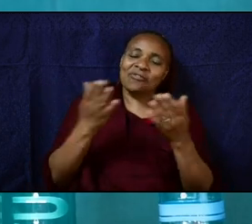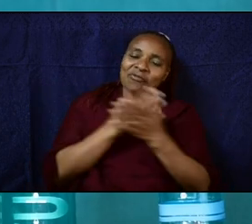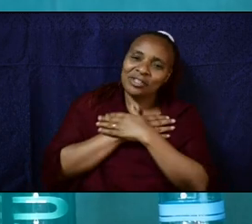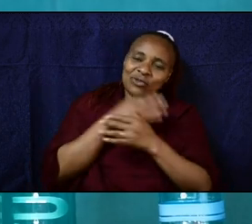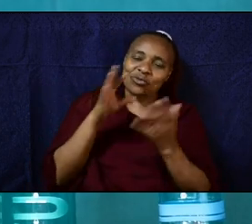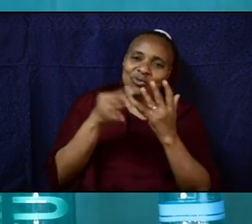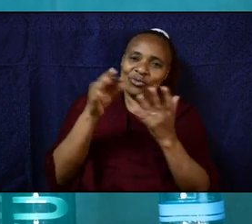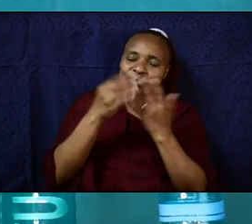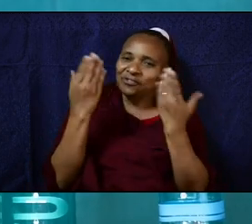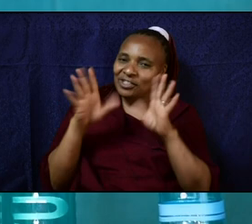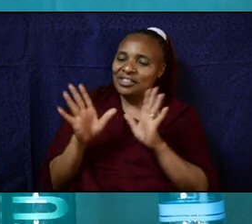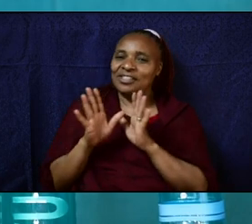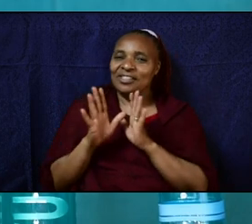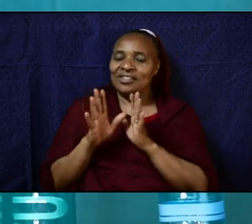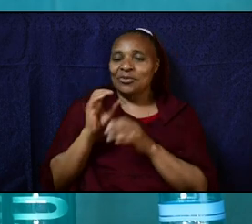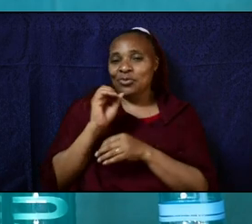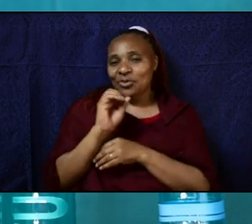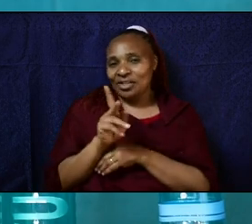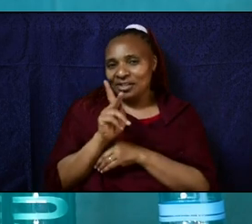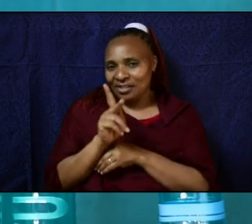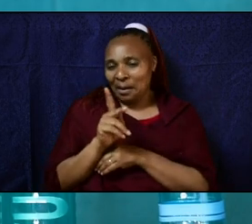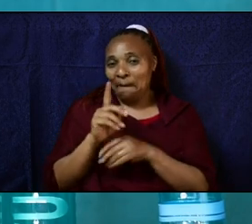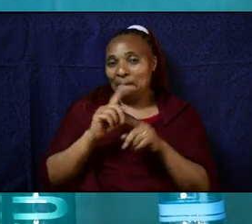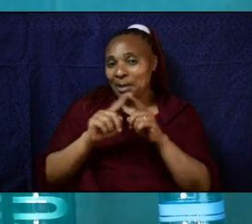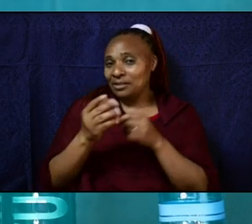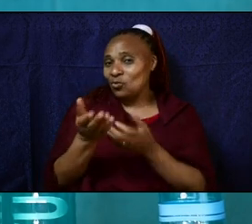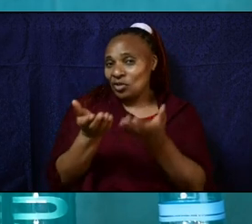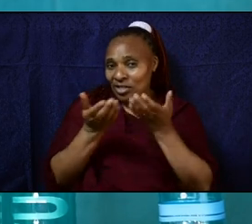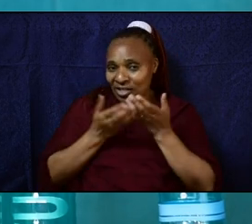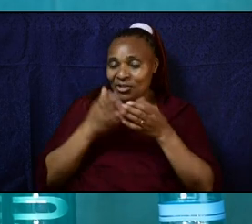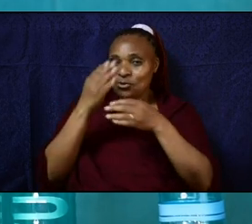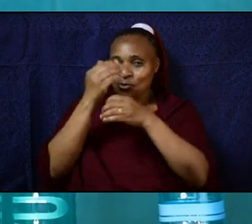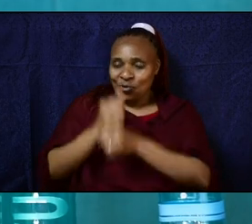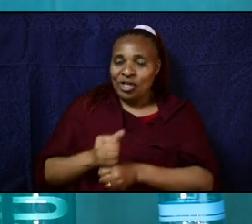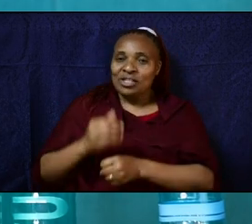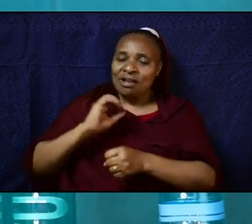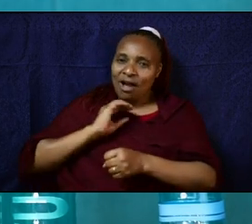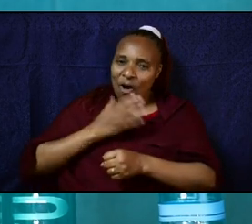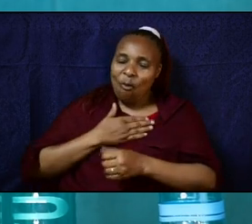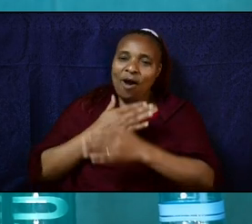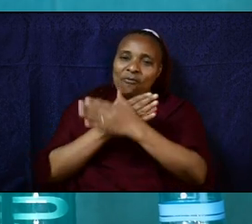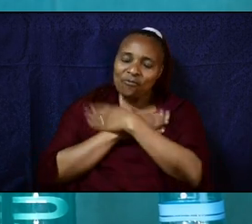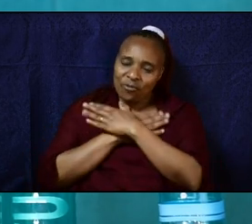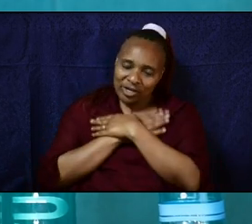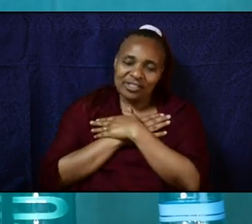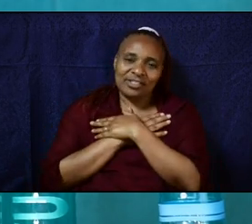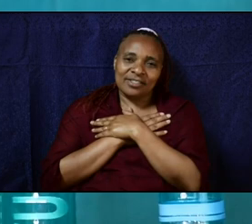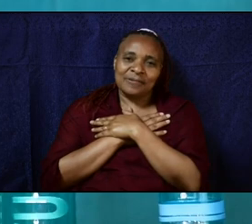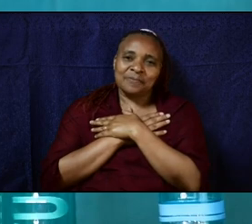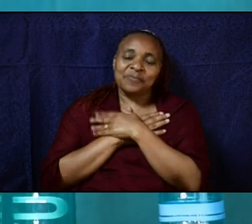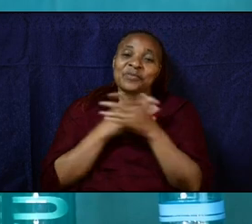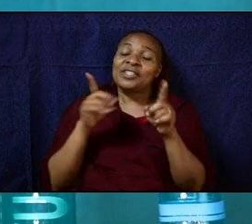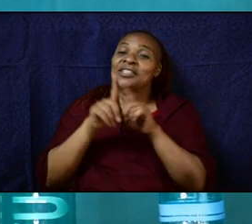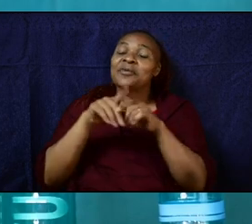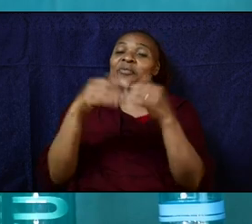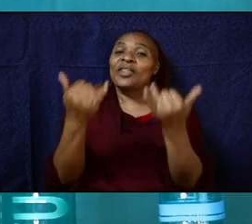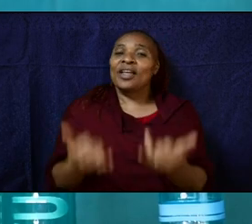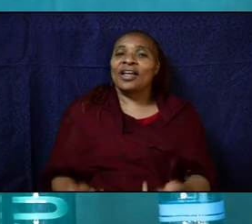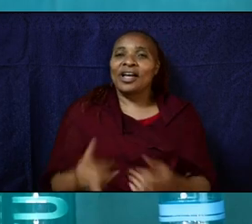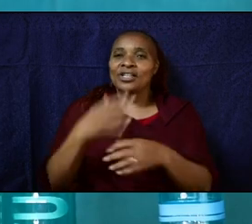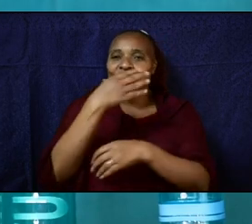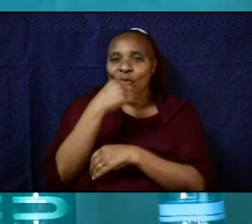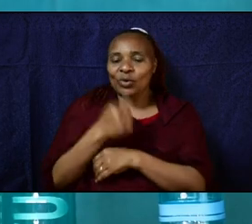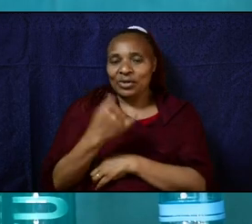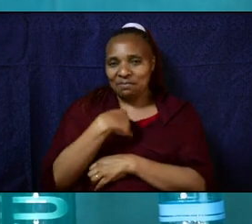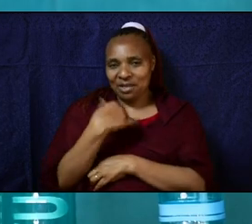choose, okay? We need to trust our parents as teenagers, okay? Even as young as that, as old